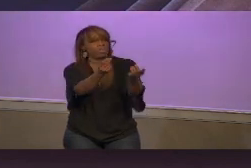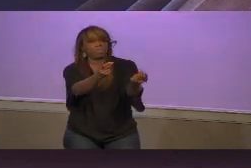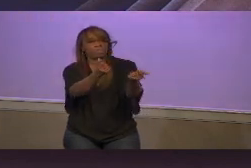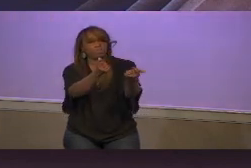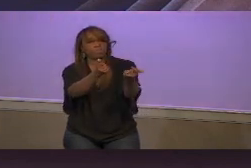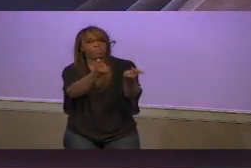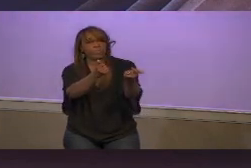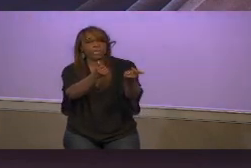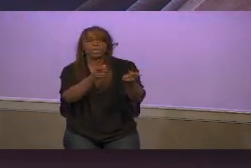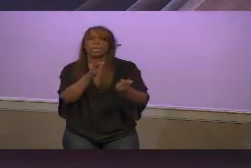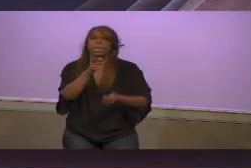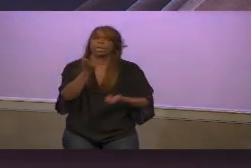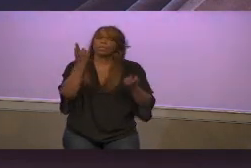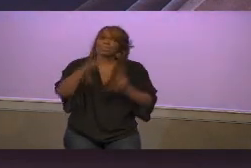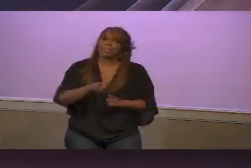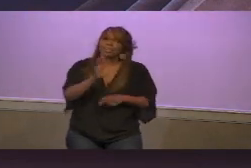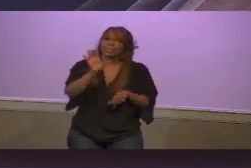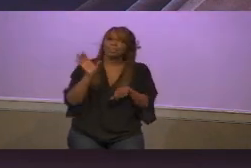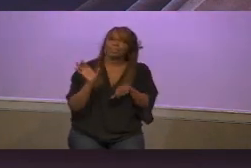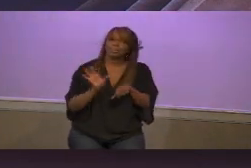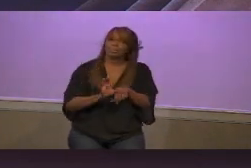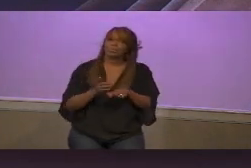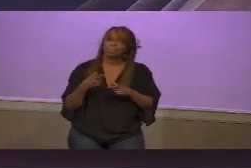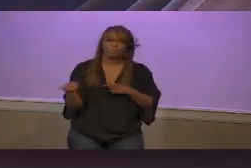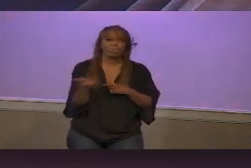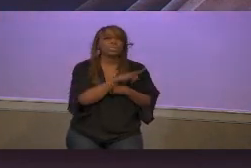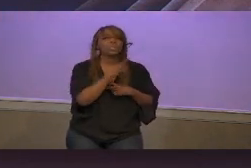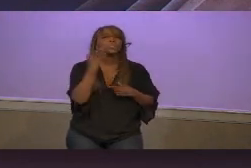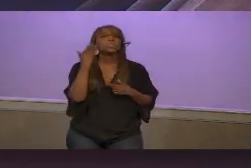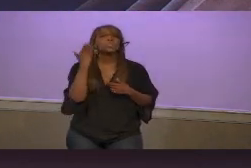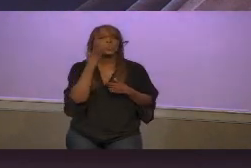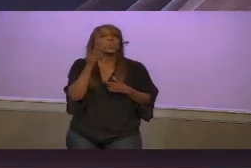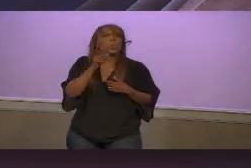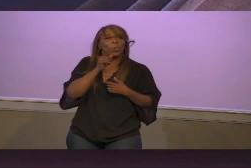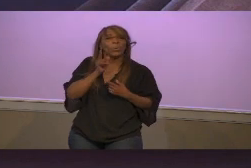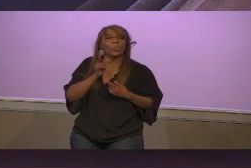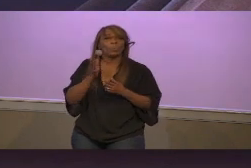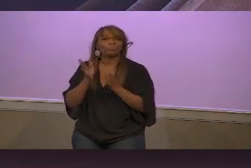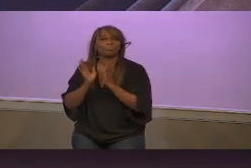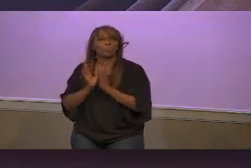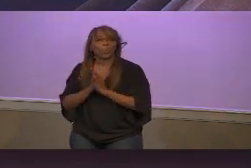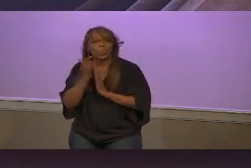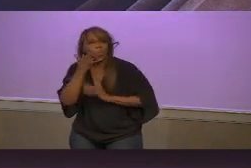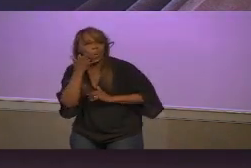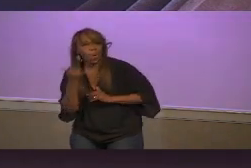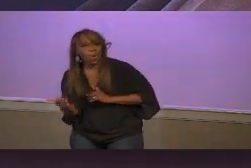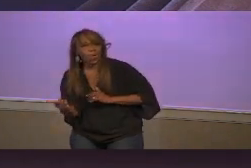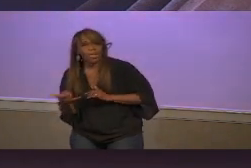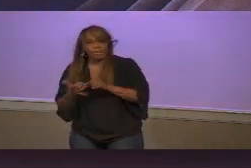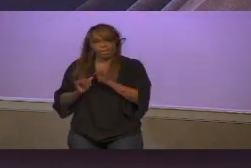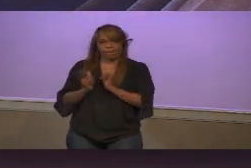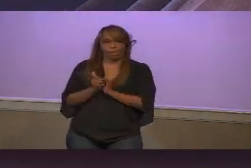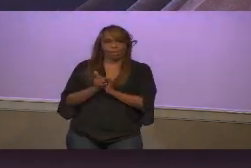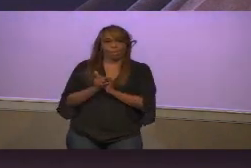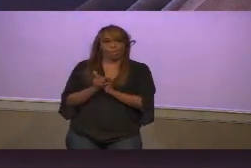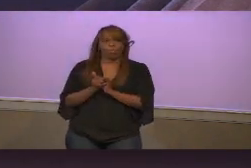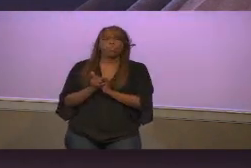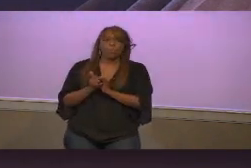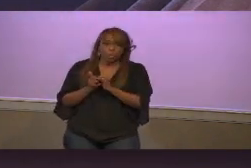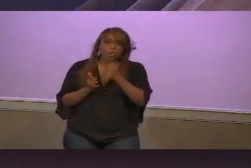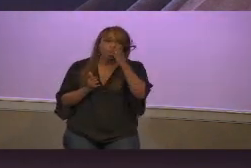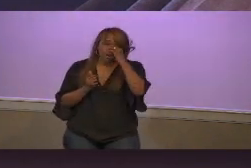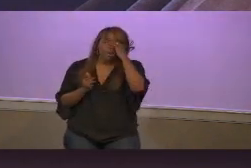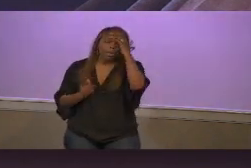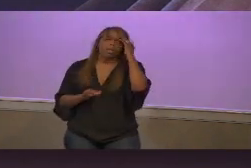immediately." You see, church, he knew who to call, and he knew how to call. And that's